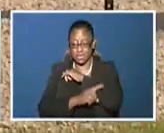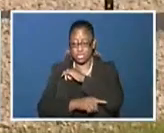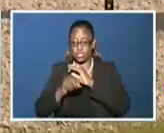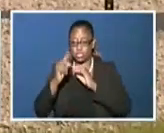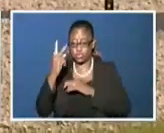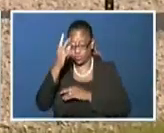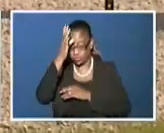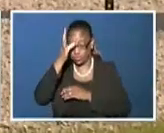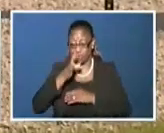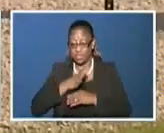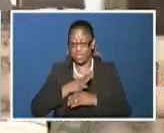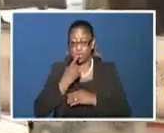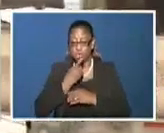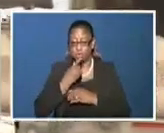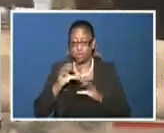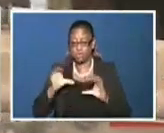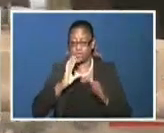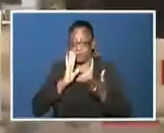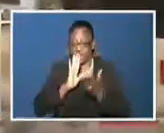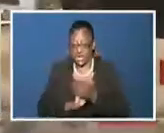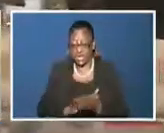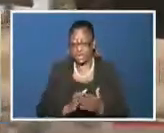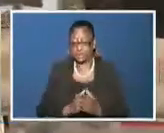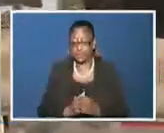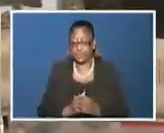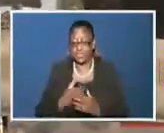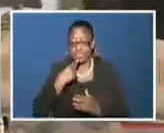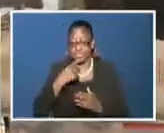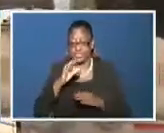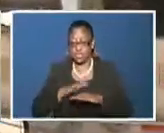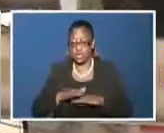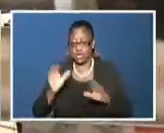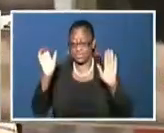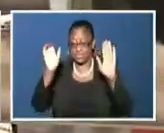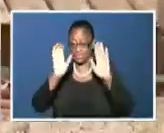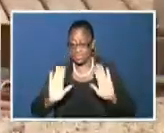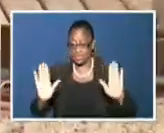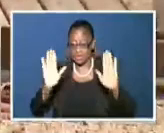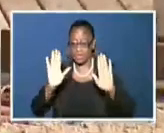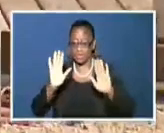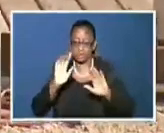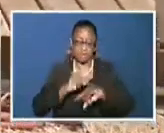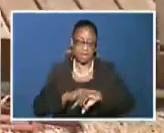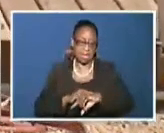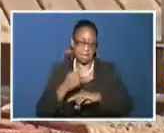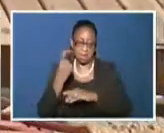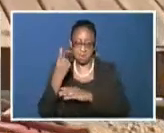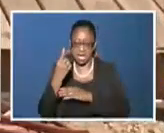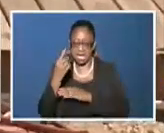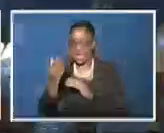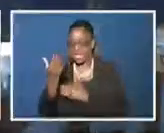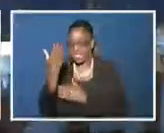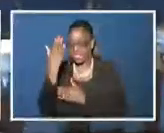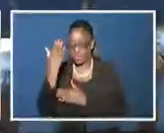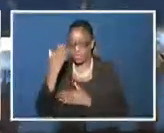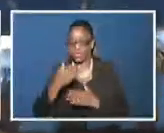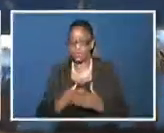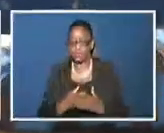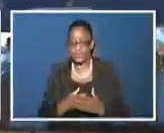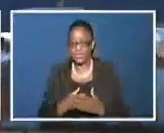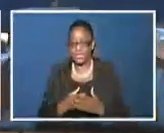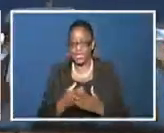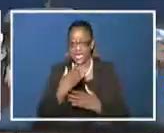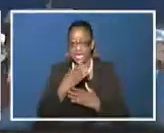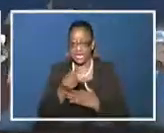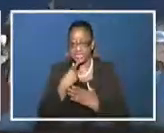speedboat left a docking facility off West Bay Street around Sunday at 1 a.m. with 60 persons on board. As investigations are